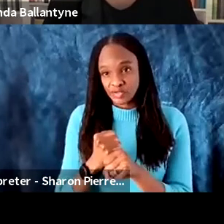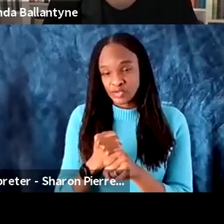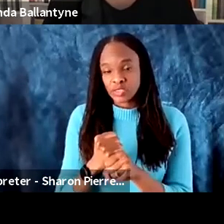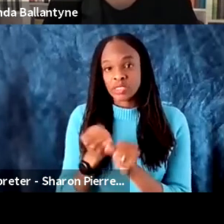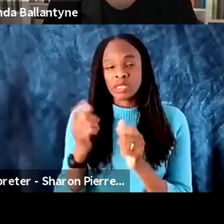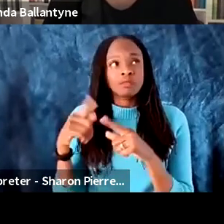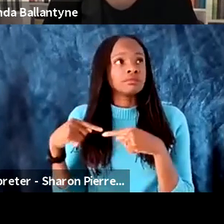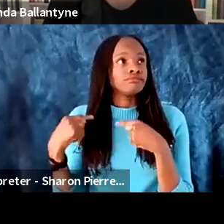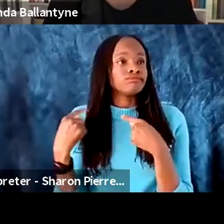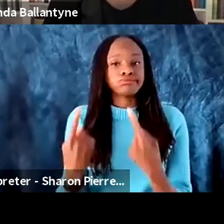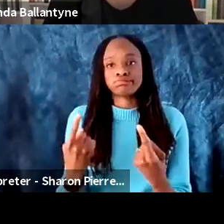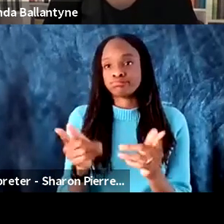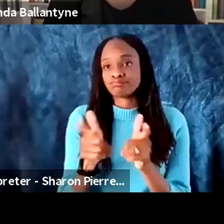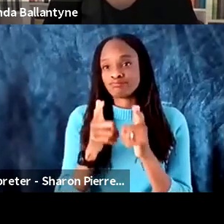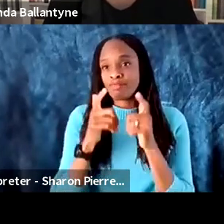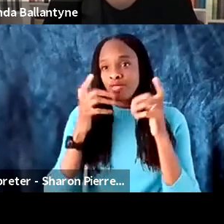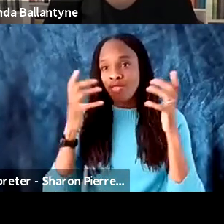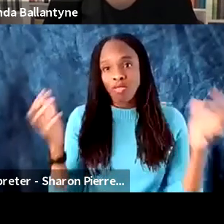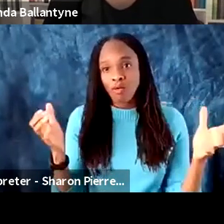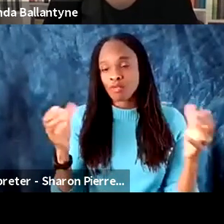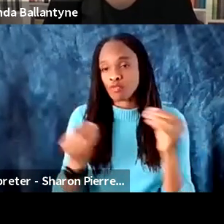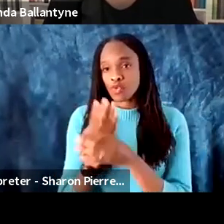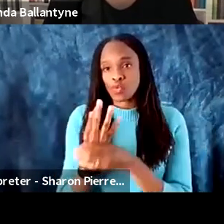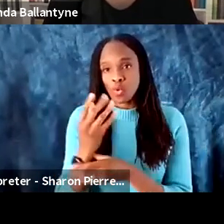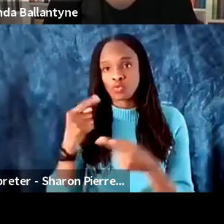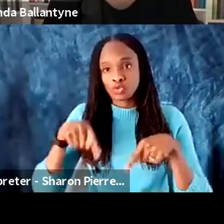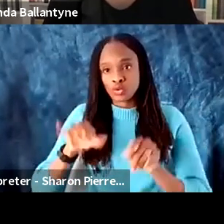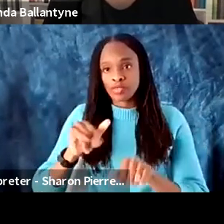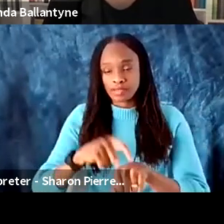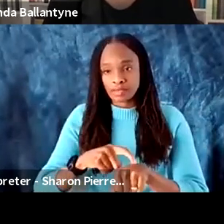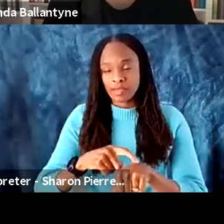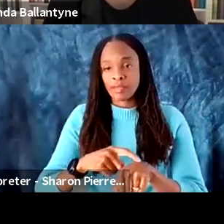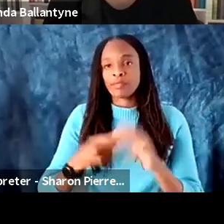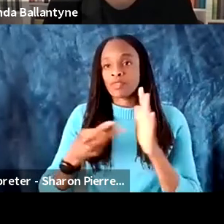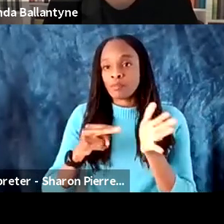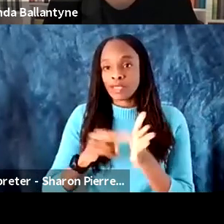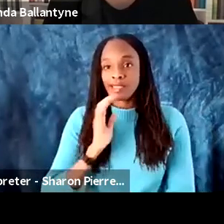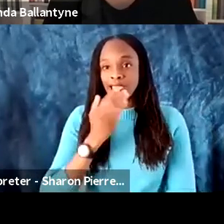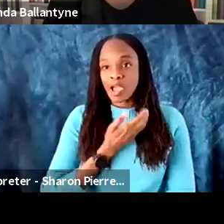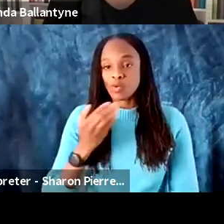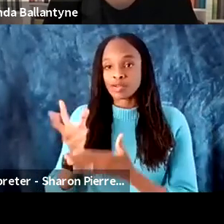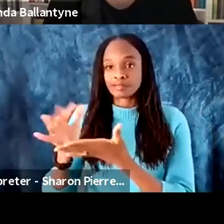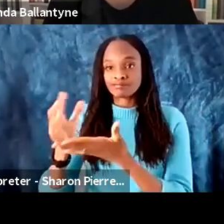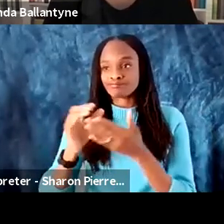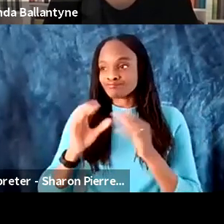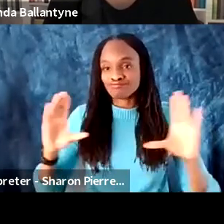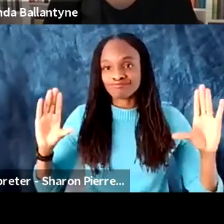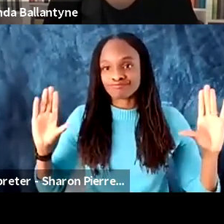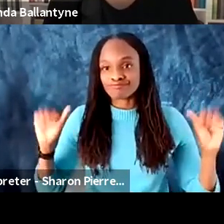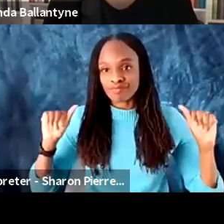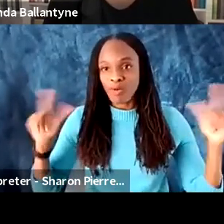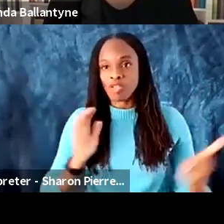been an enormous amount of growth in that period of time in terms of like our collective analysis